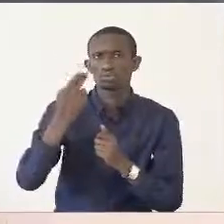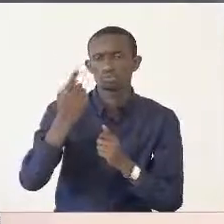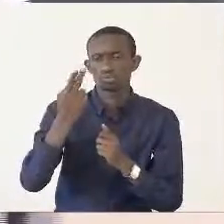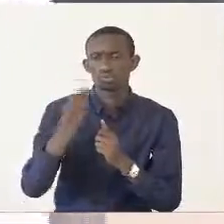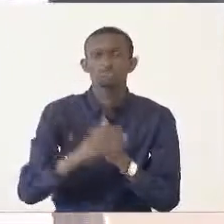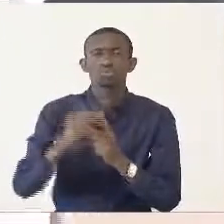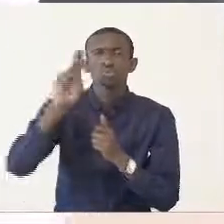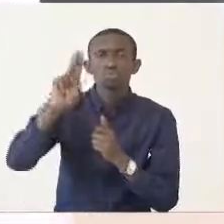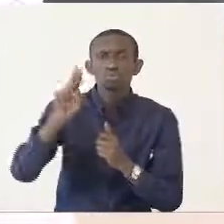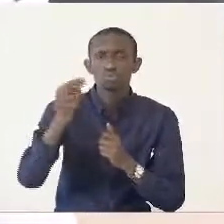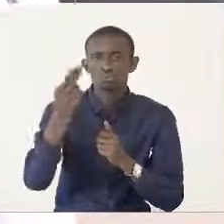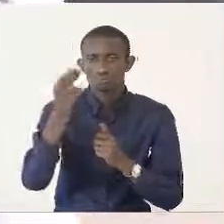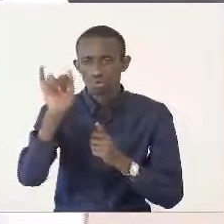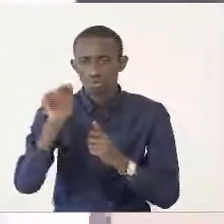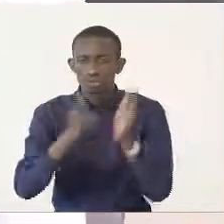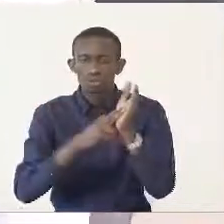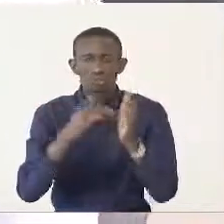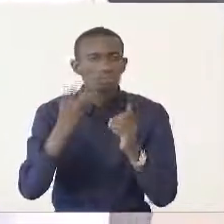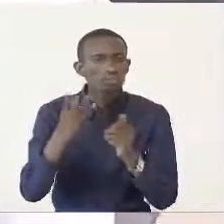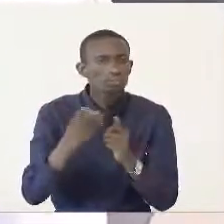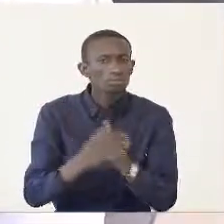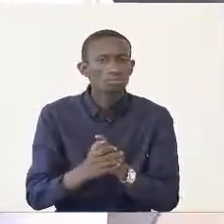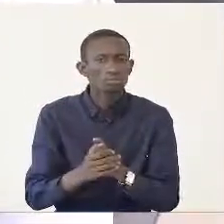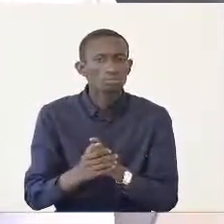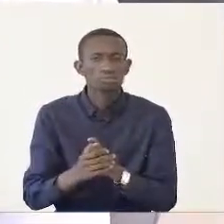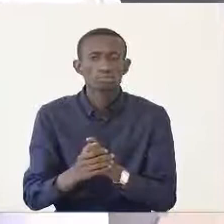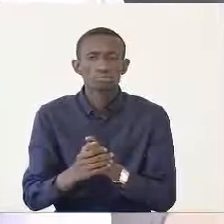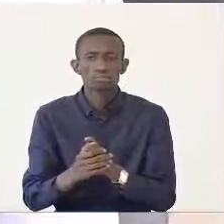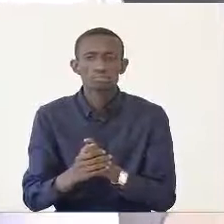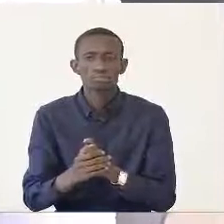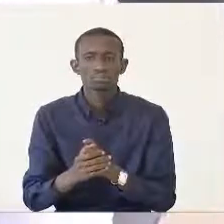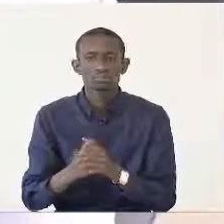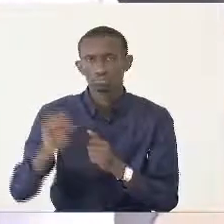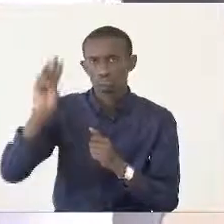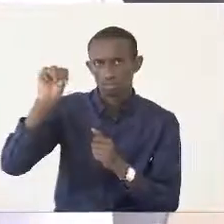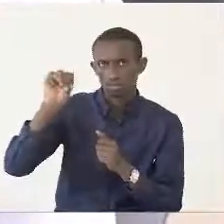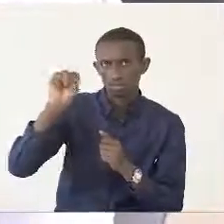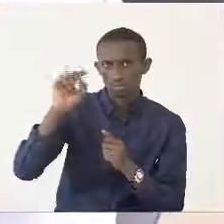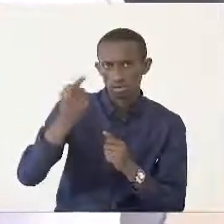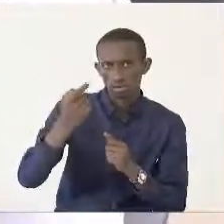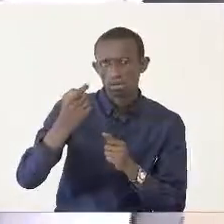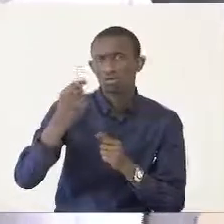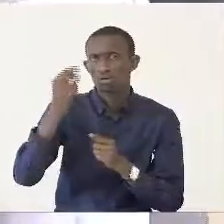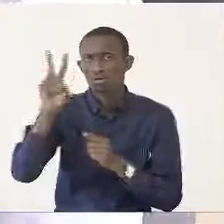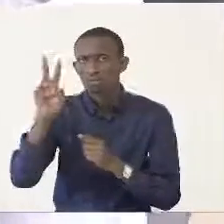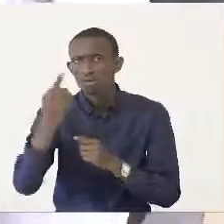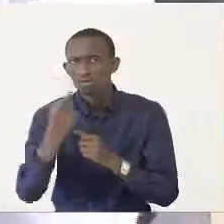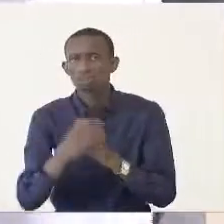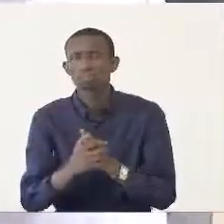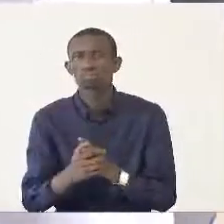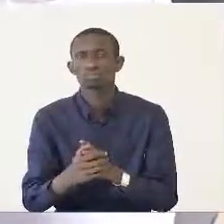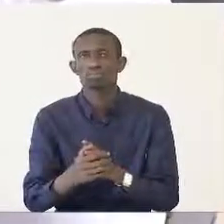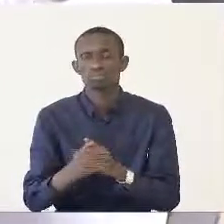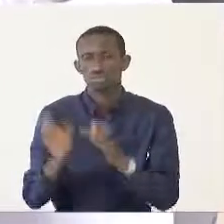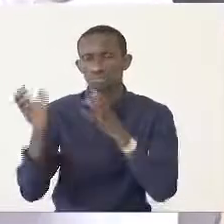U2y equals to what? This is equal to M1 V1, and then a component